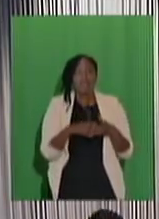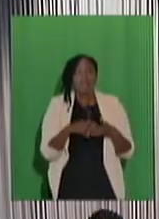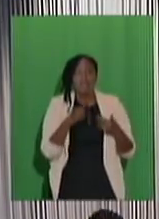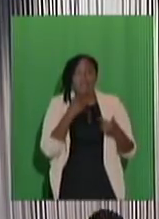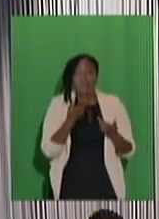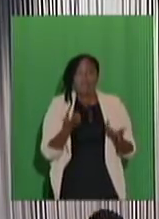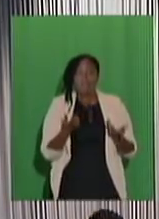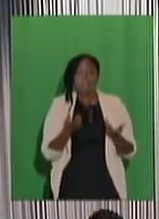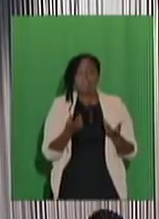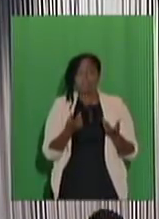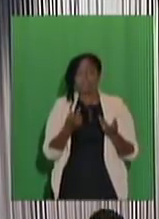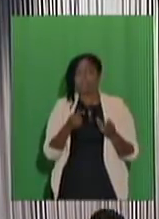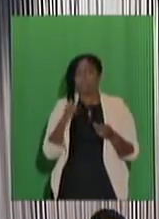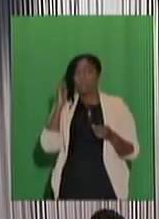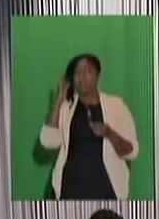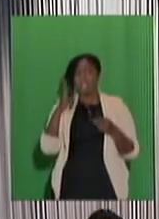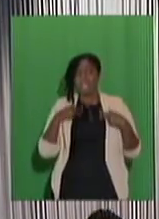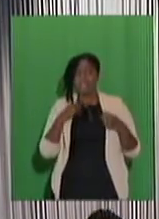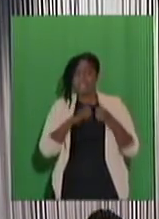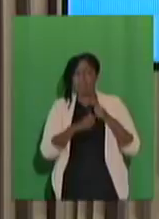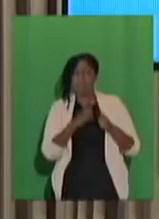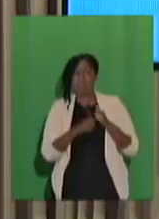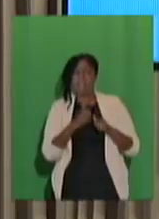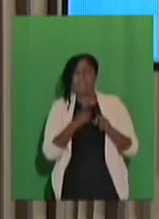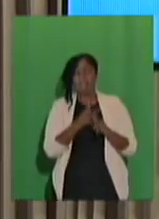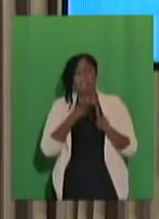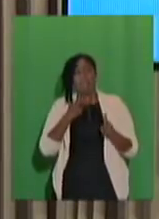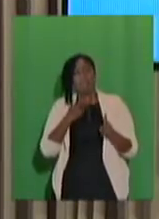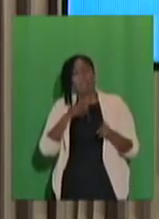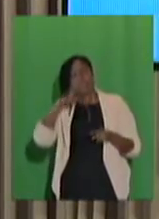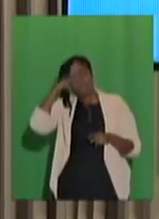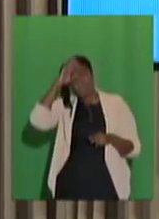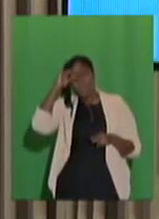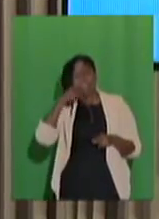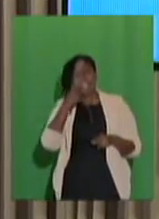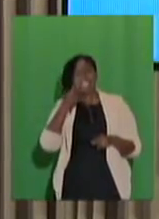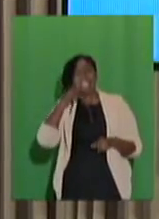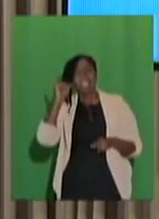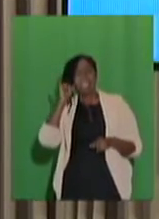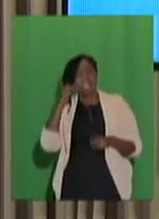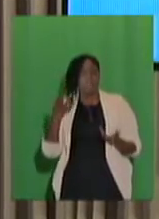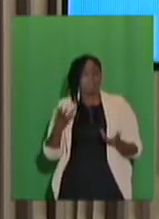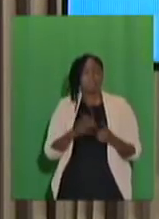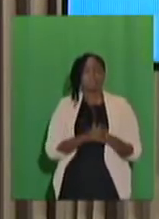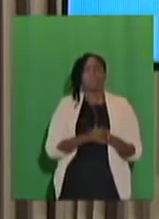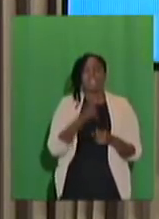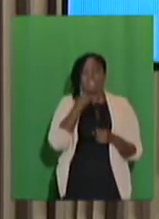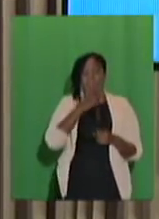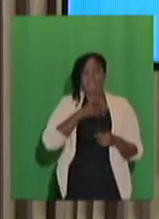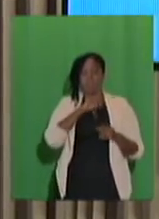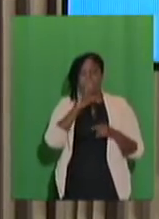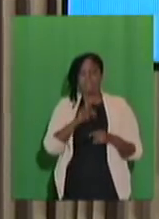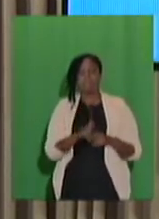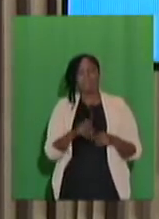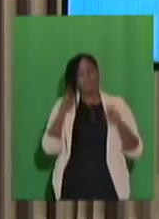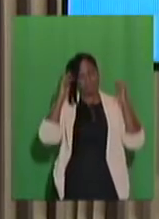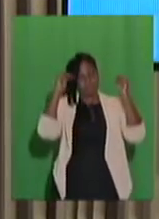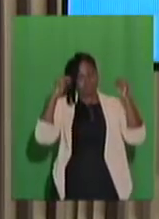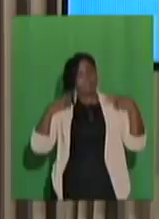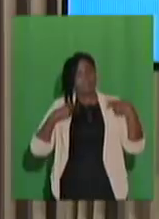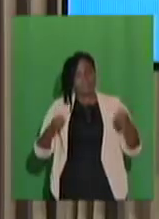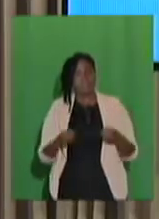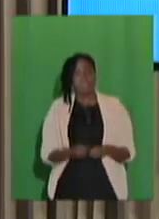in any way possible in the future? Okay, so thank you. That's a question for me as Minister of Health. Yes, so the hotline is